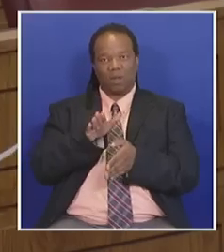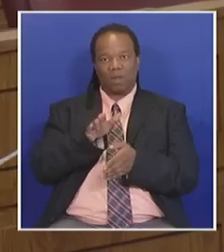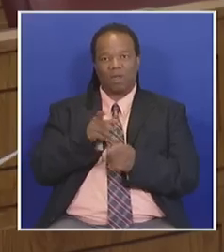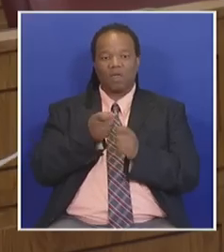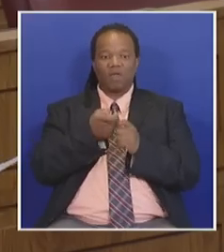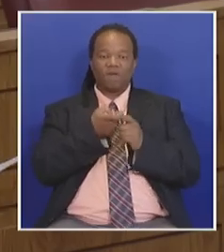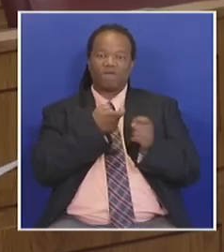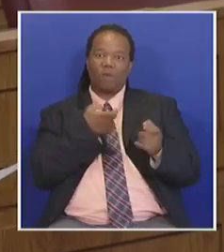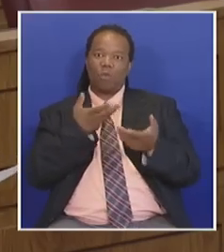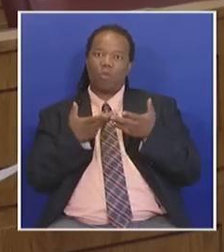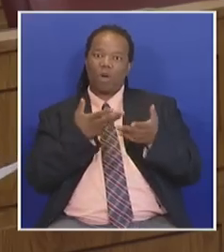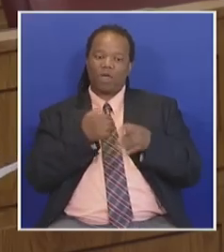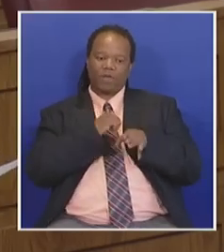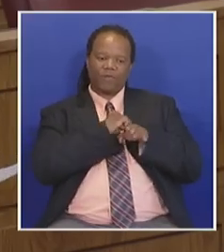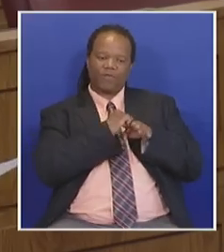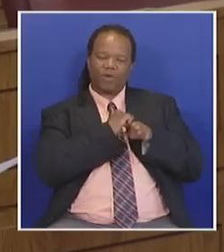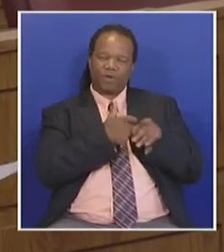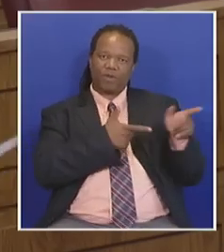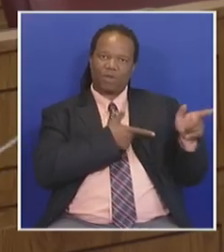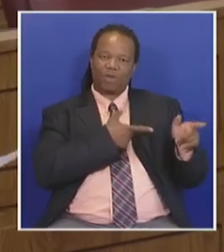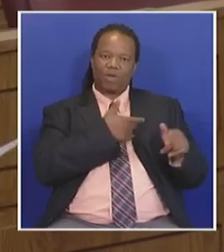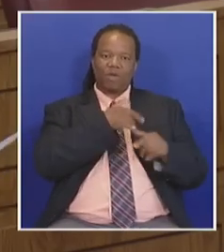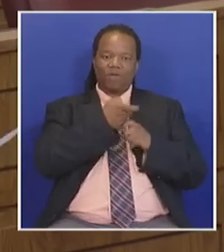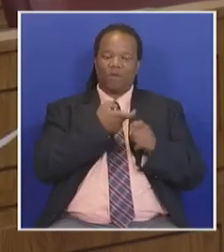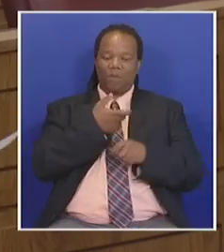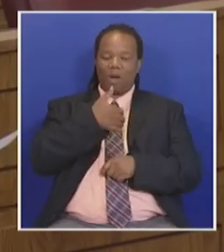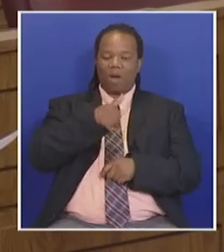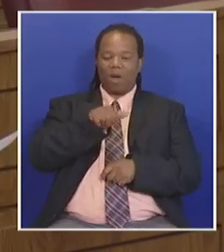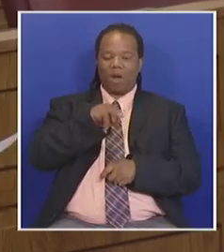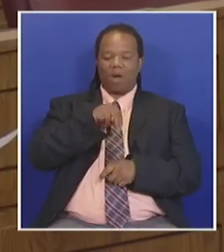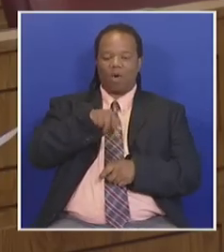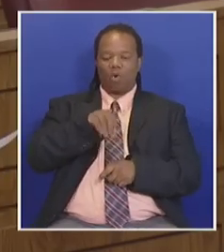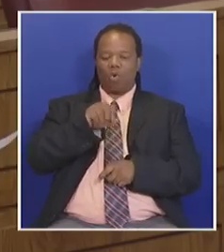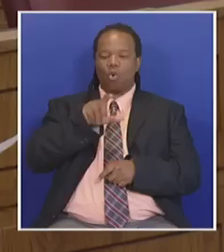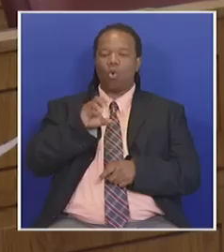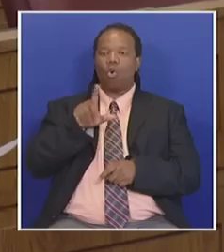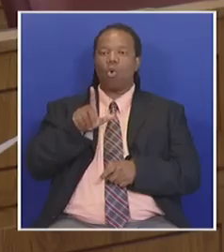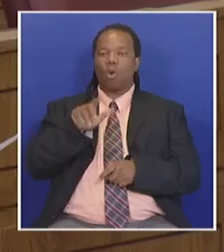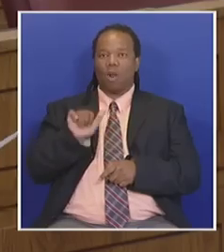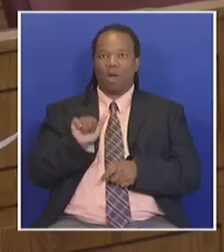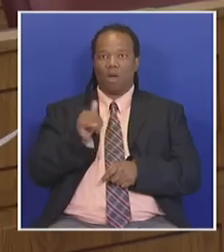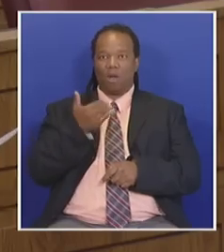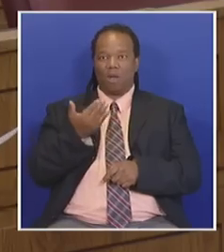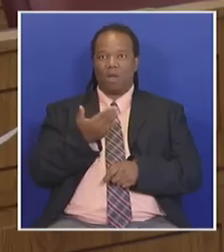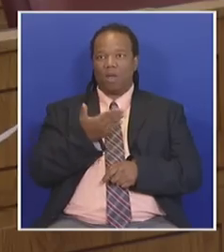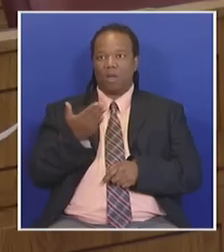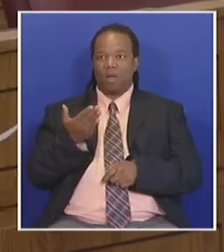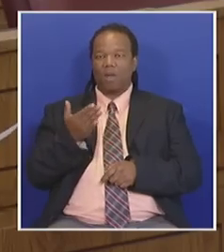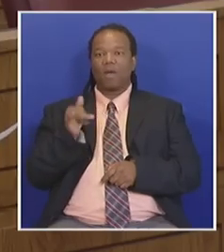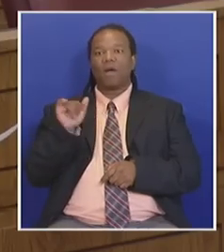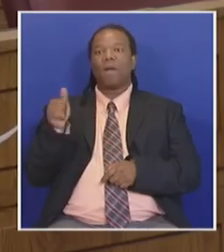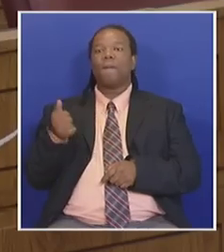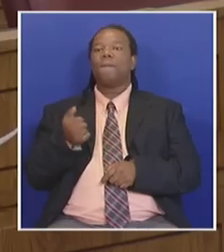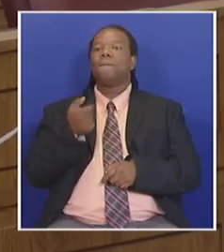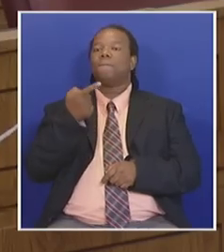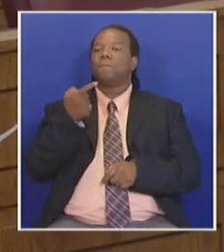military training in the ANC camps in Angola. Also note that police officer Jeffrey Benzin